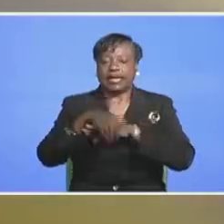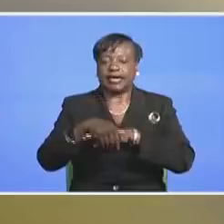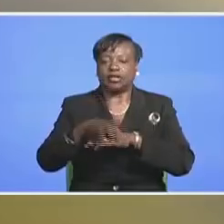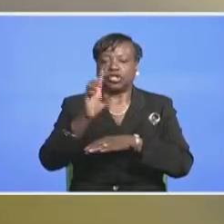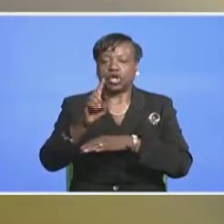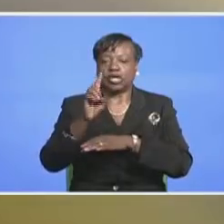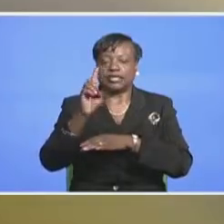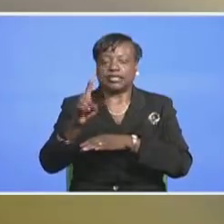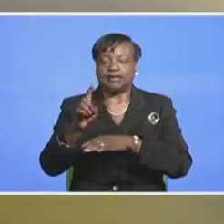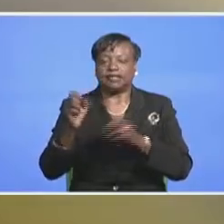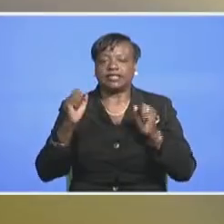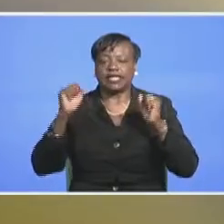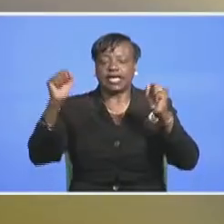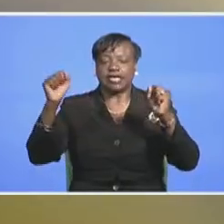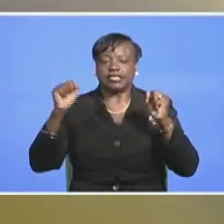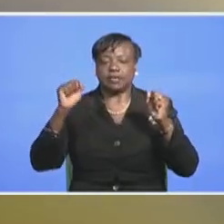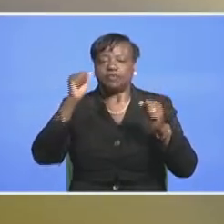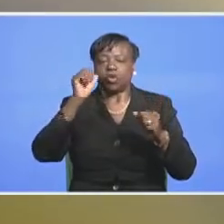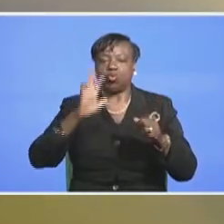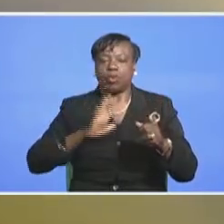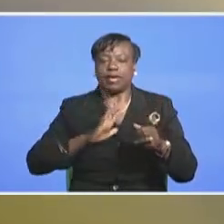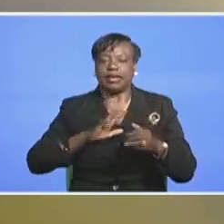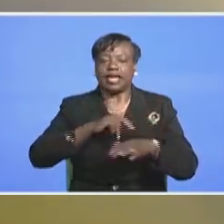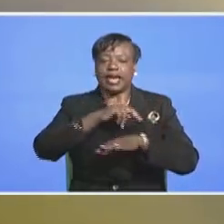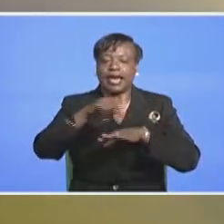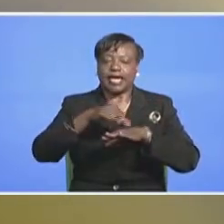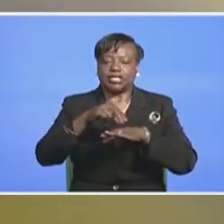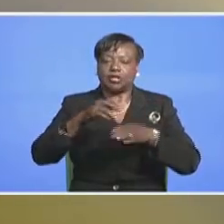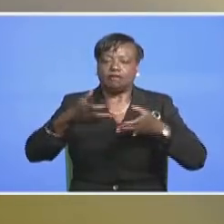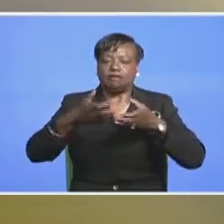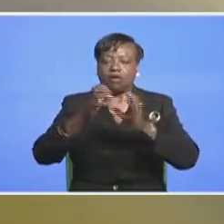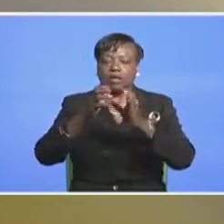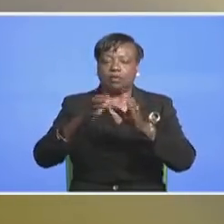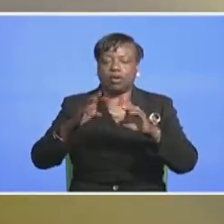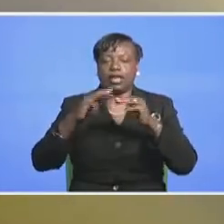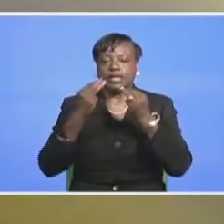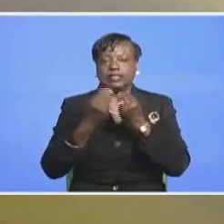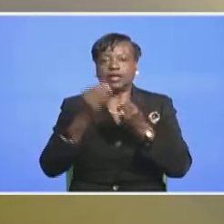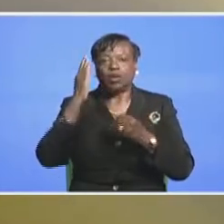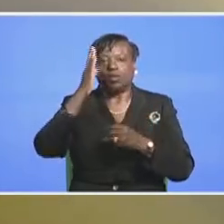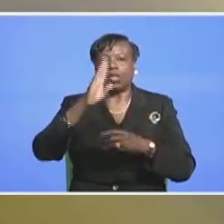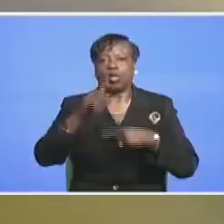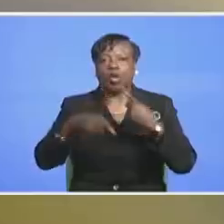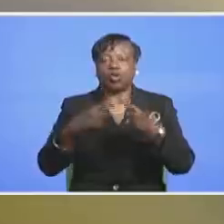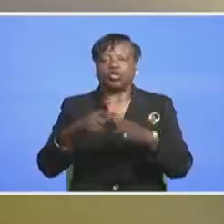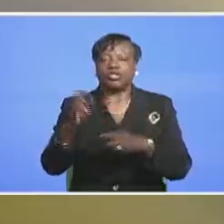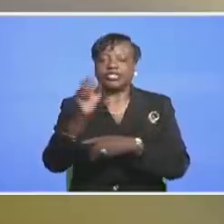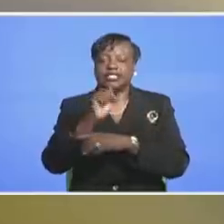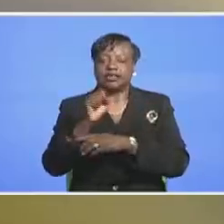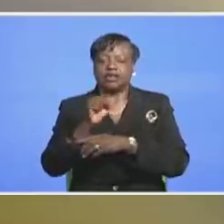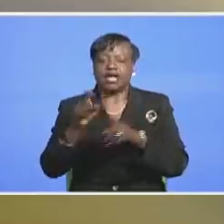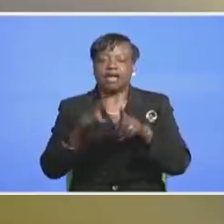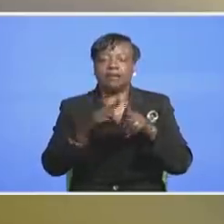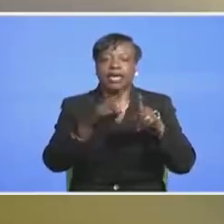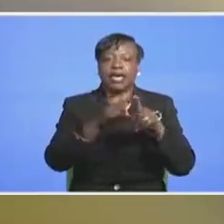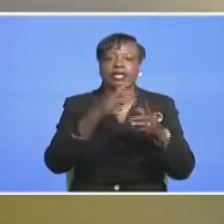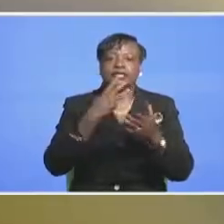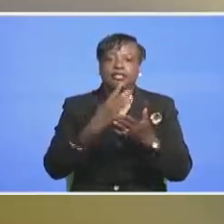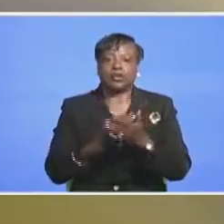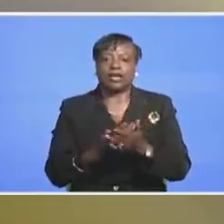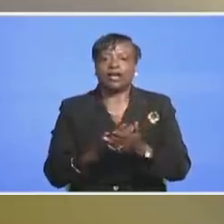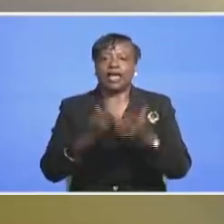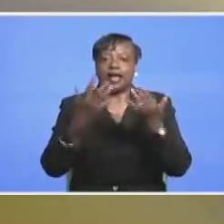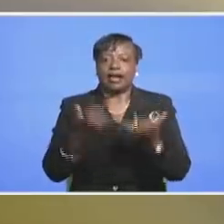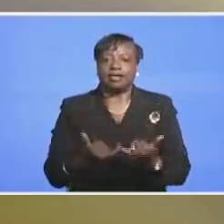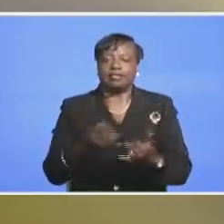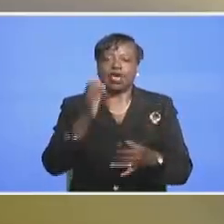national volleyball team will also head to Suriname for their regional qualifier. Now that the collegiate players are home, head coach Covance